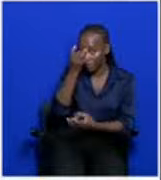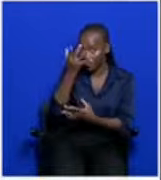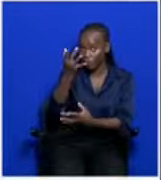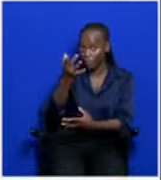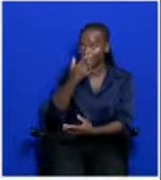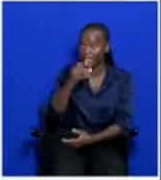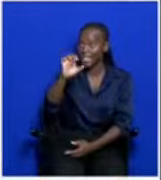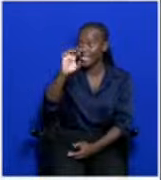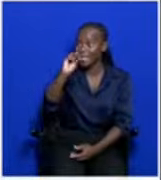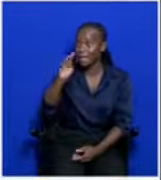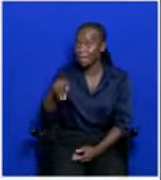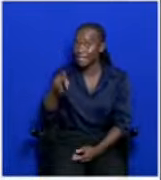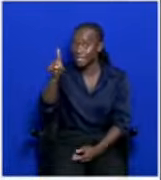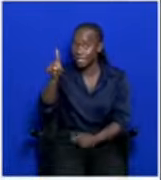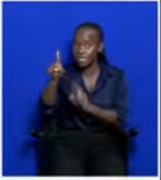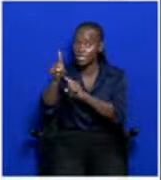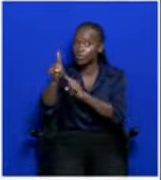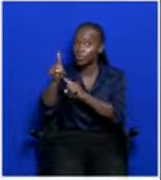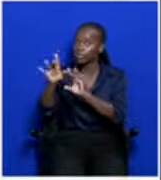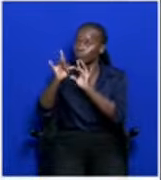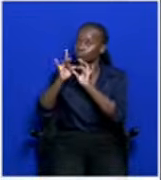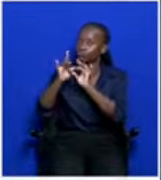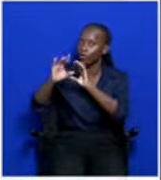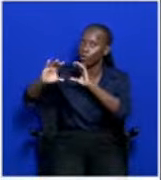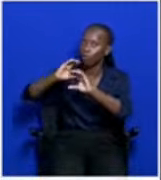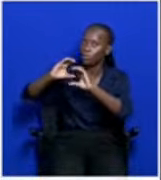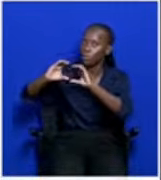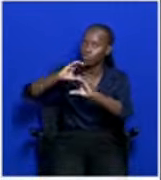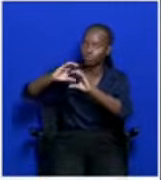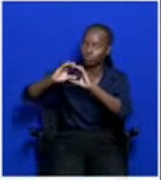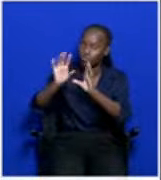were aware of it when